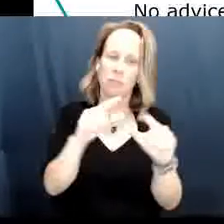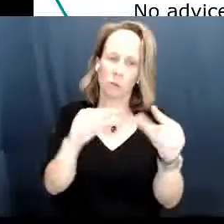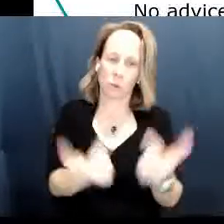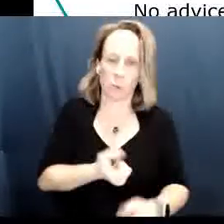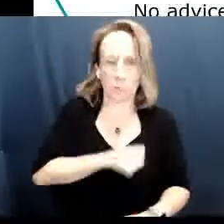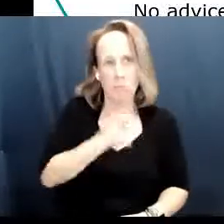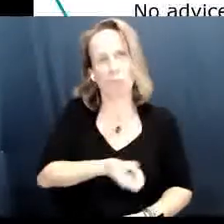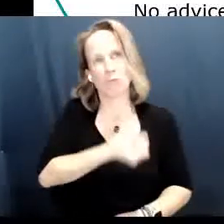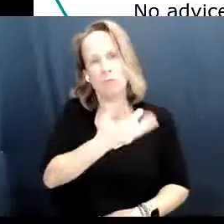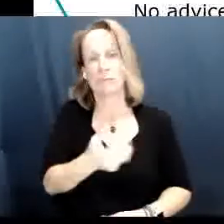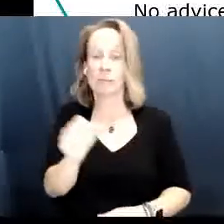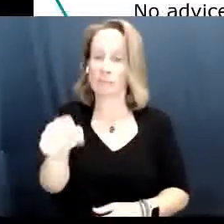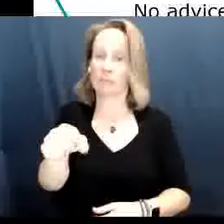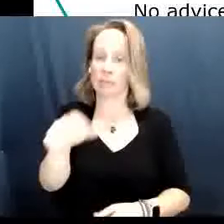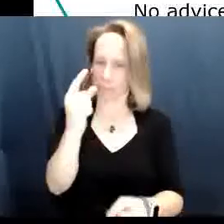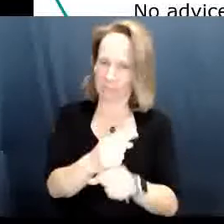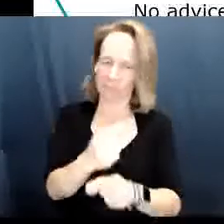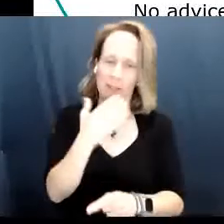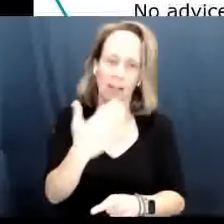up.